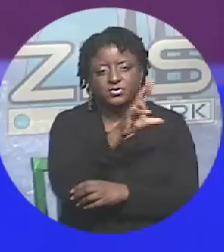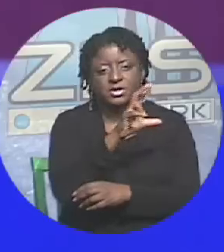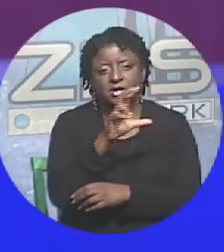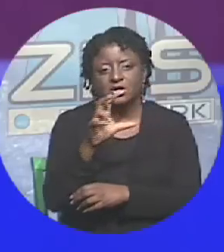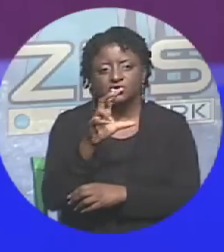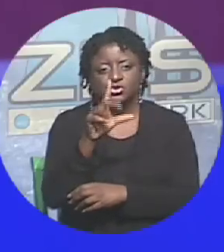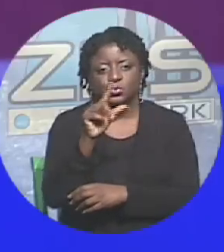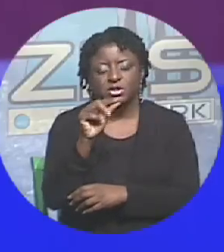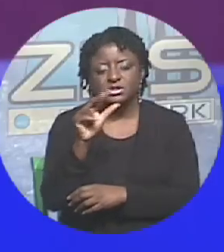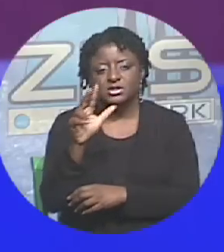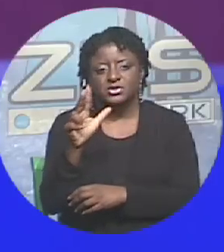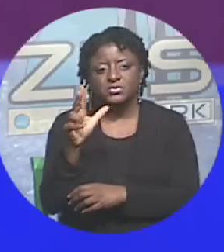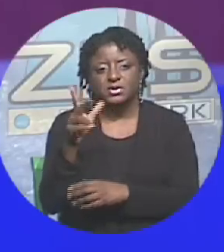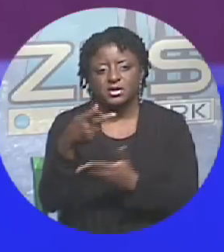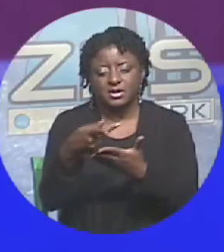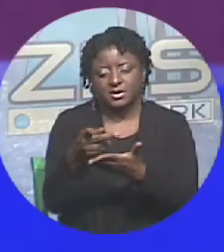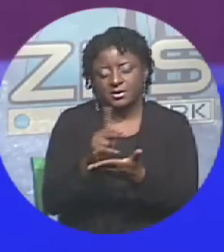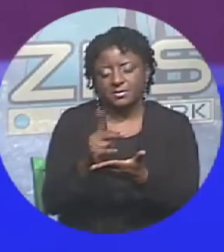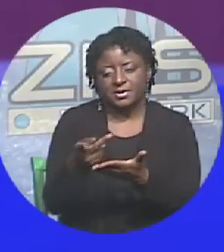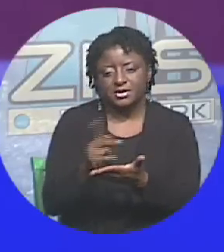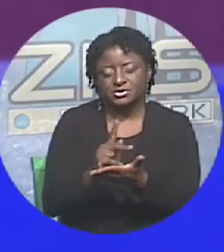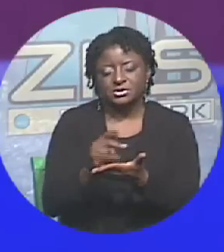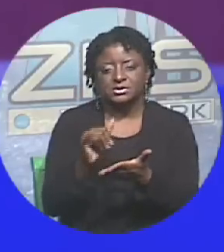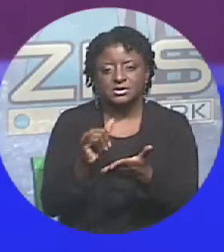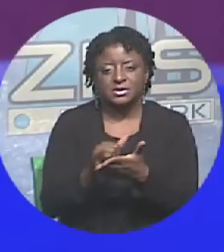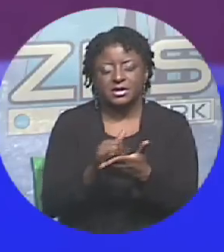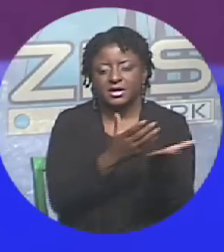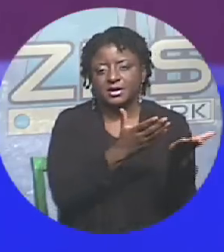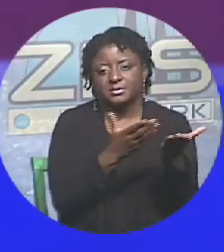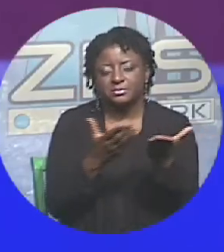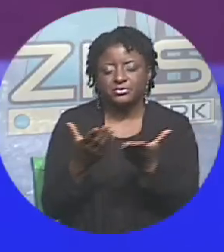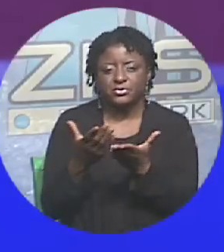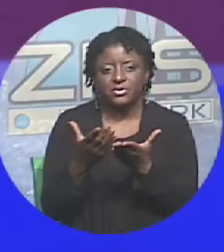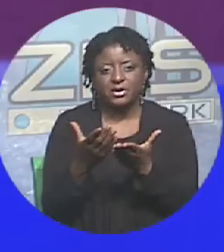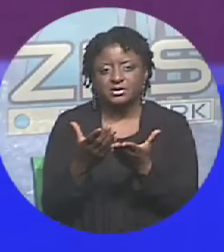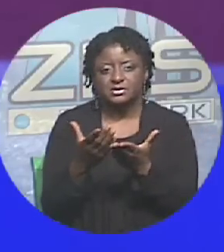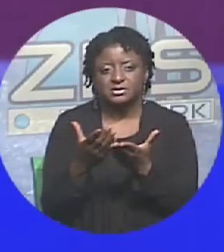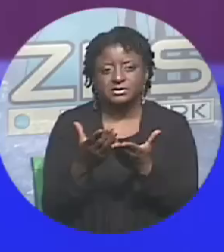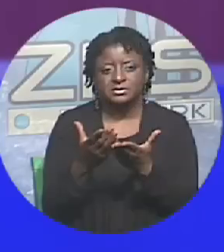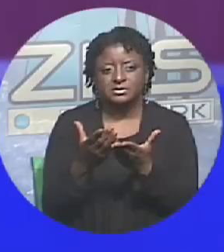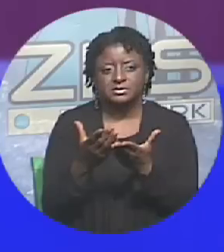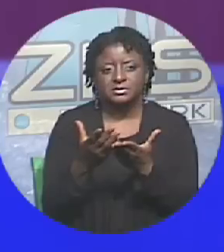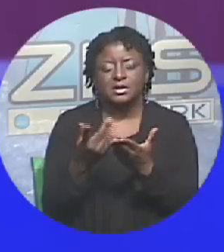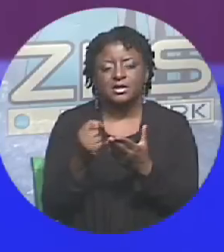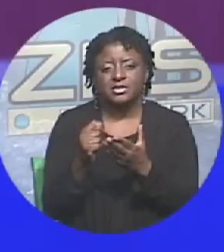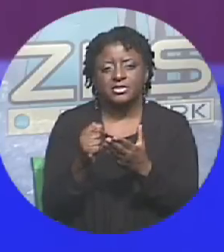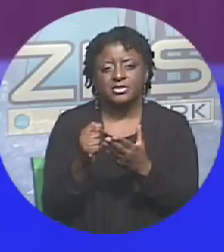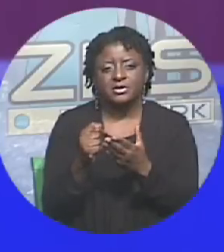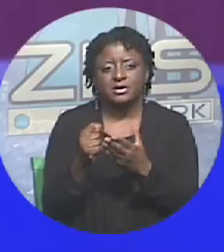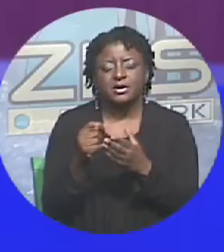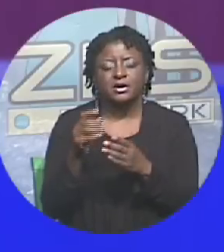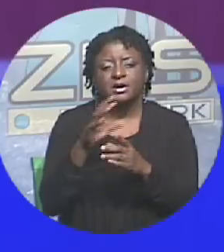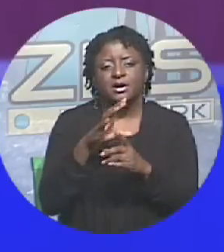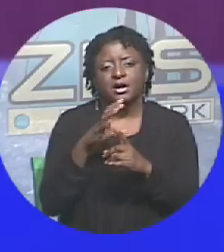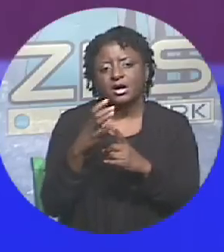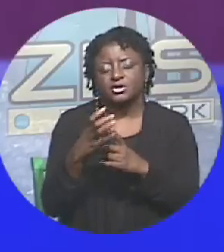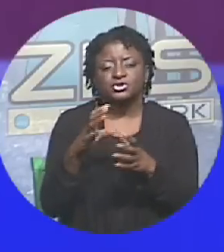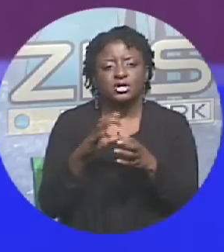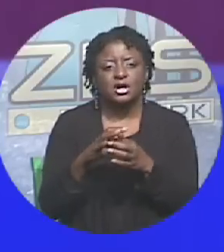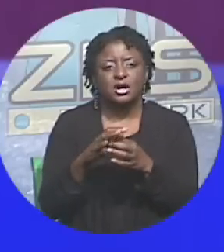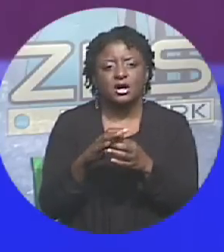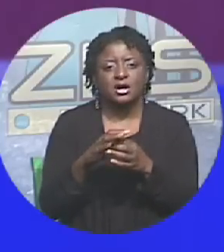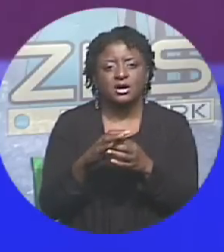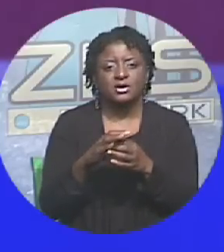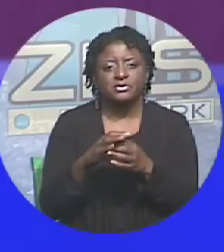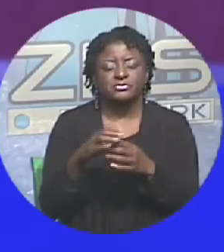323-page report that brought the performance-enhancing culture in Russian athletics to light is now the biggest doping scandal to rock the